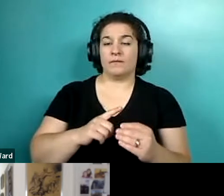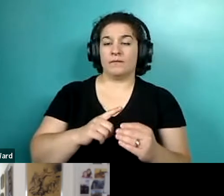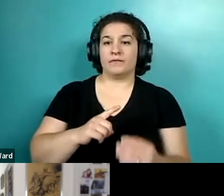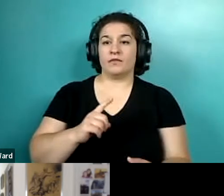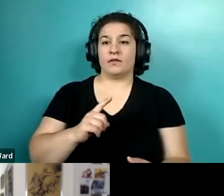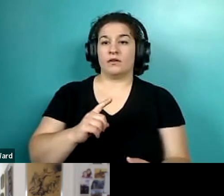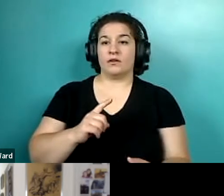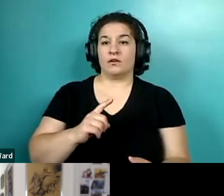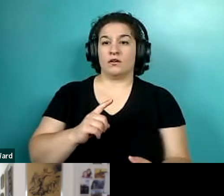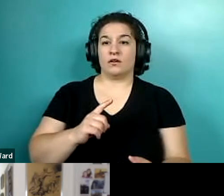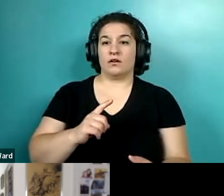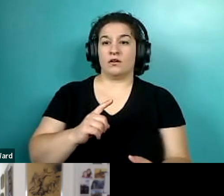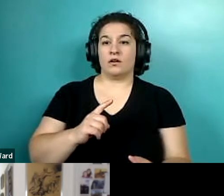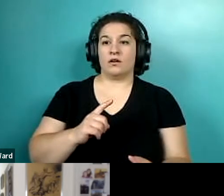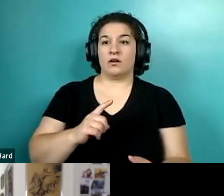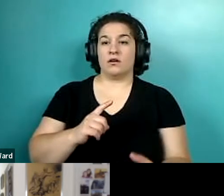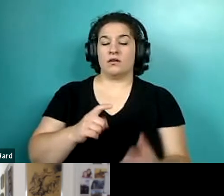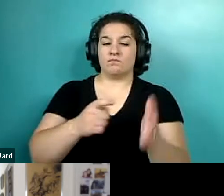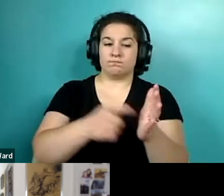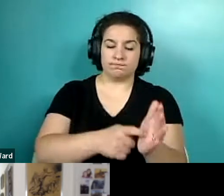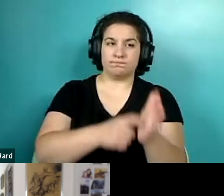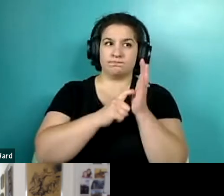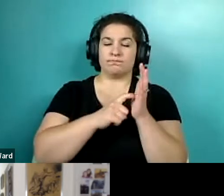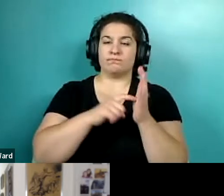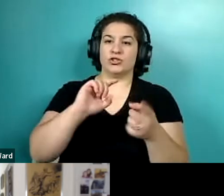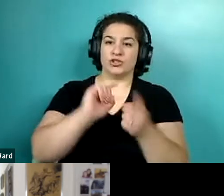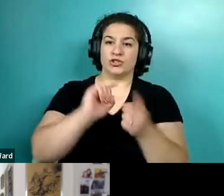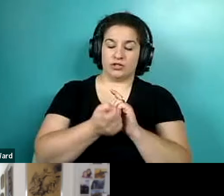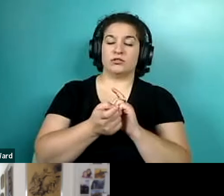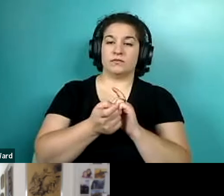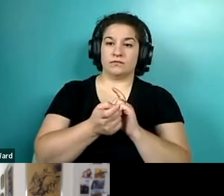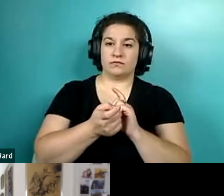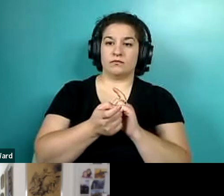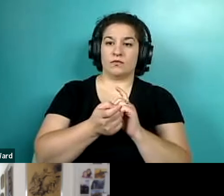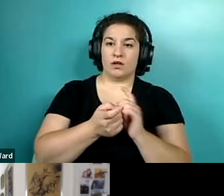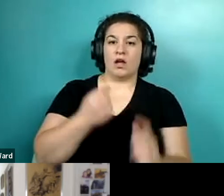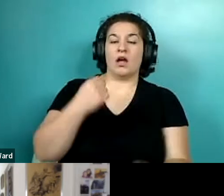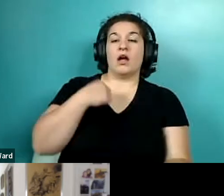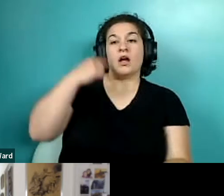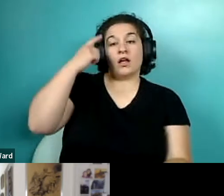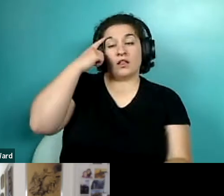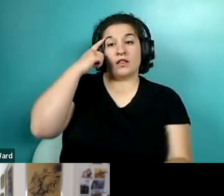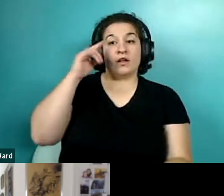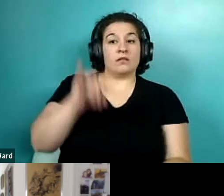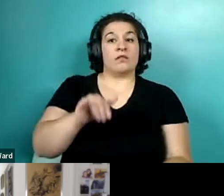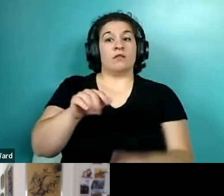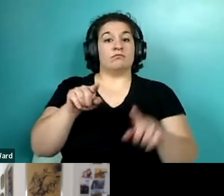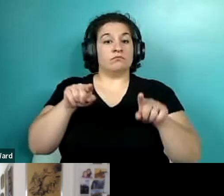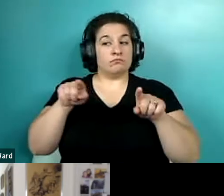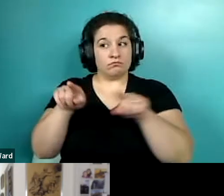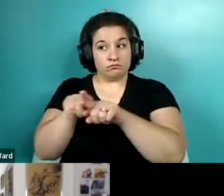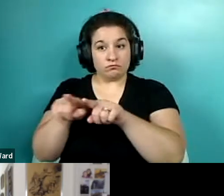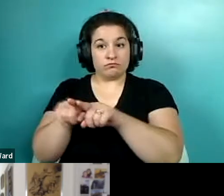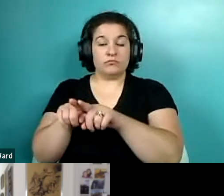demanding change. And I think it very much fits in line with the civil rights movement and what the civil